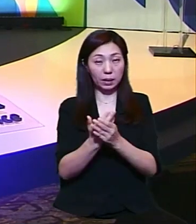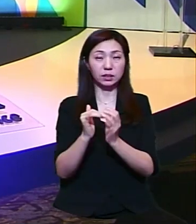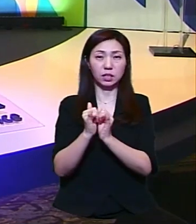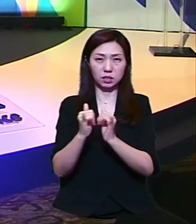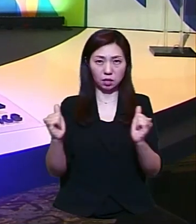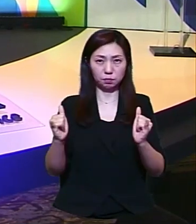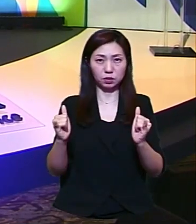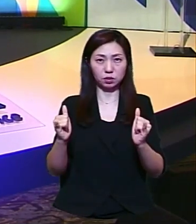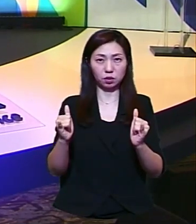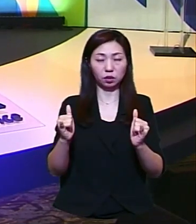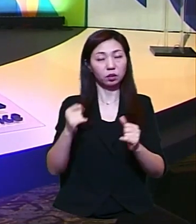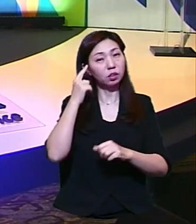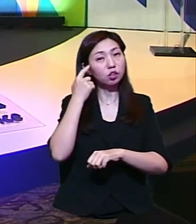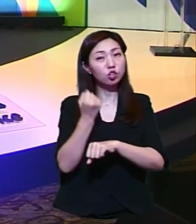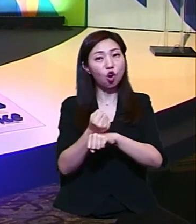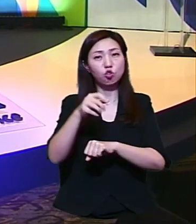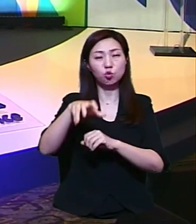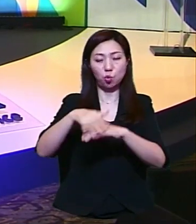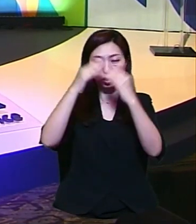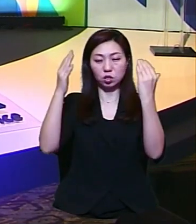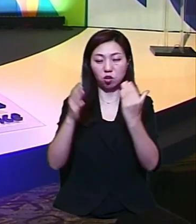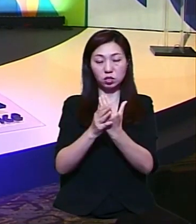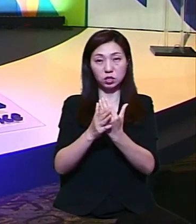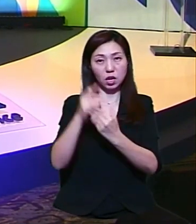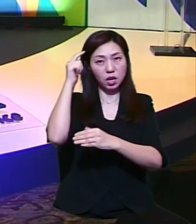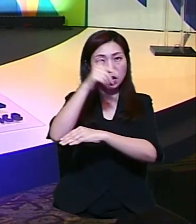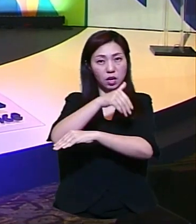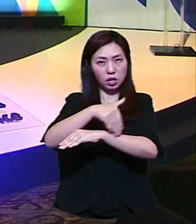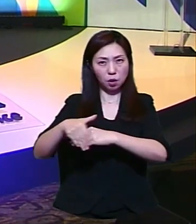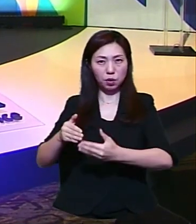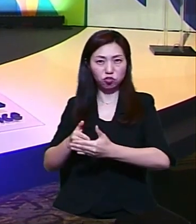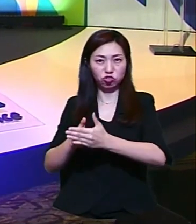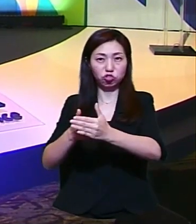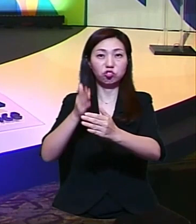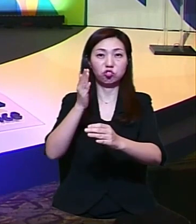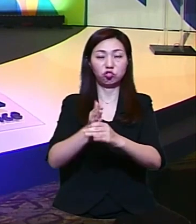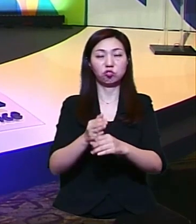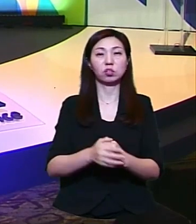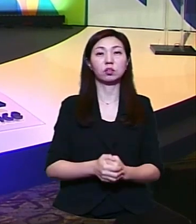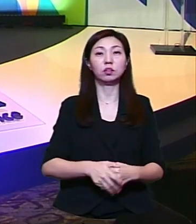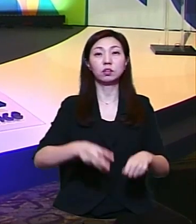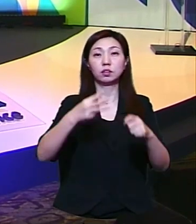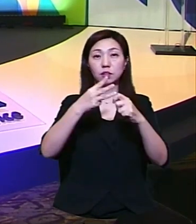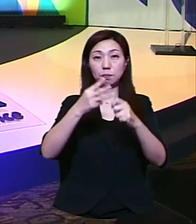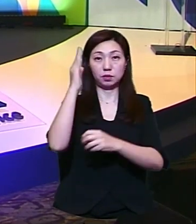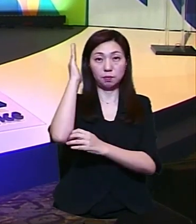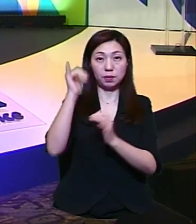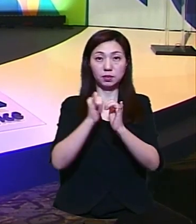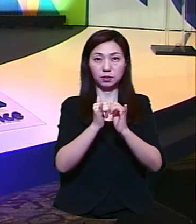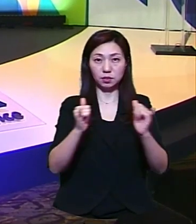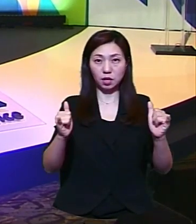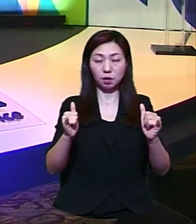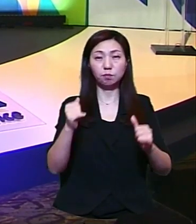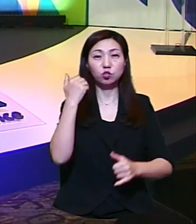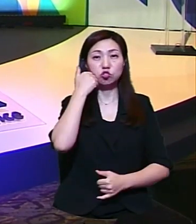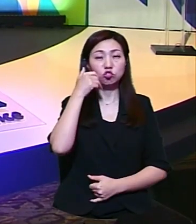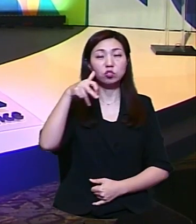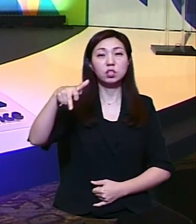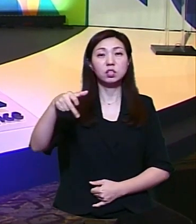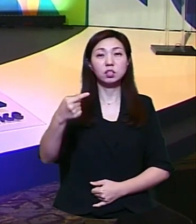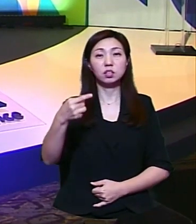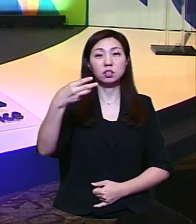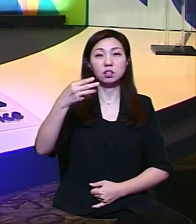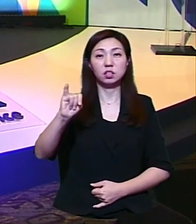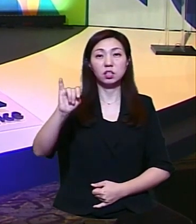Our last, but not the least, definitely, speaker is Mr. Christopher Burns, who is a